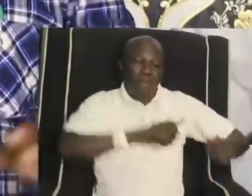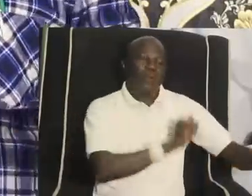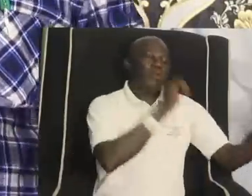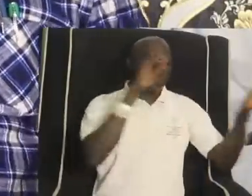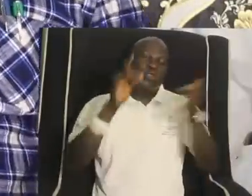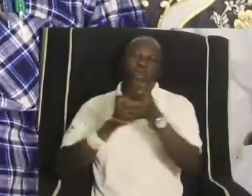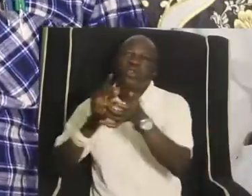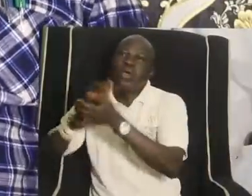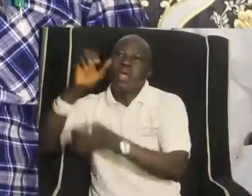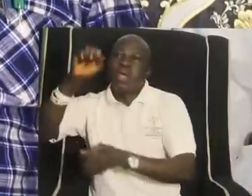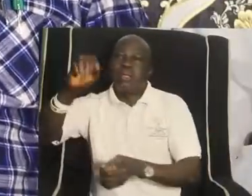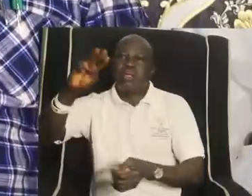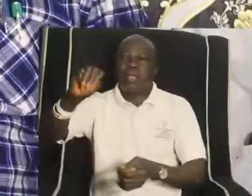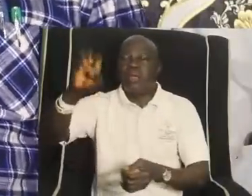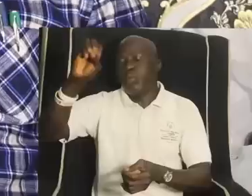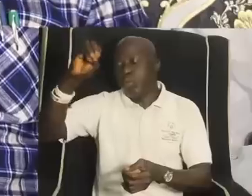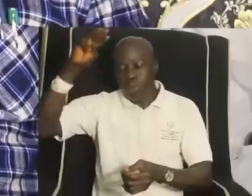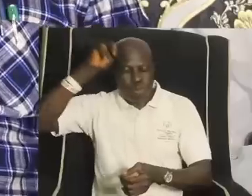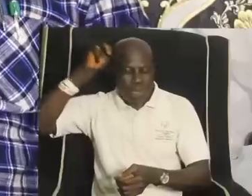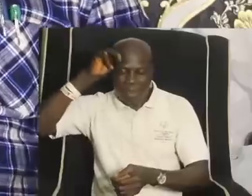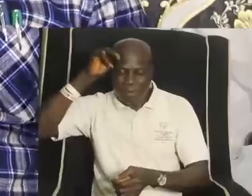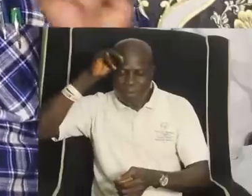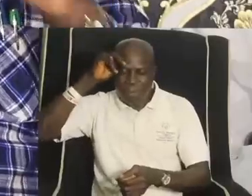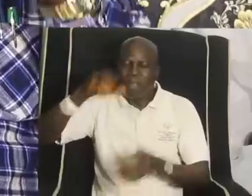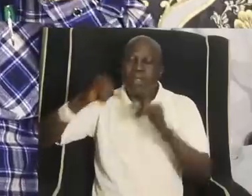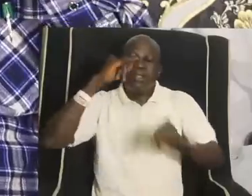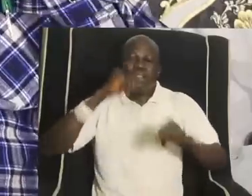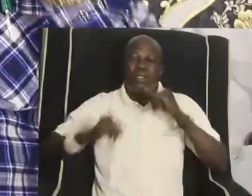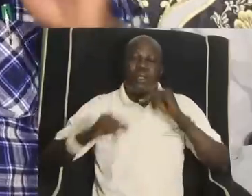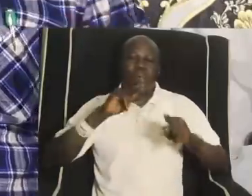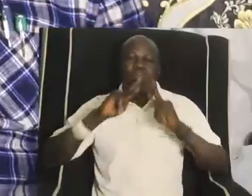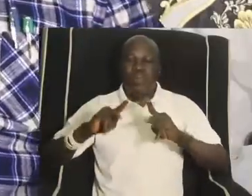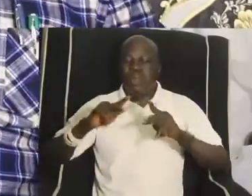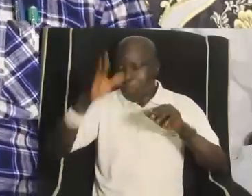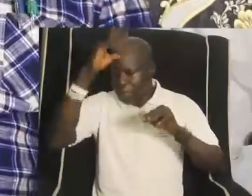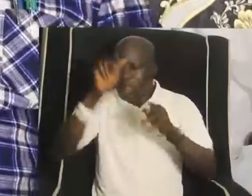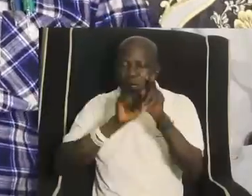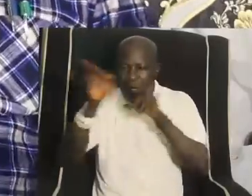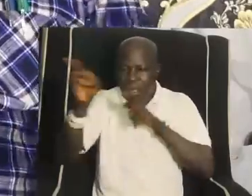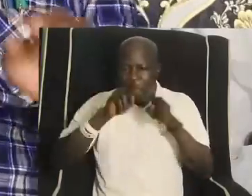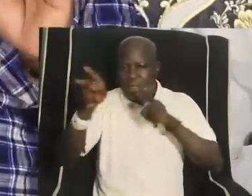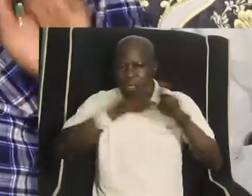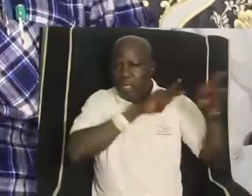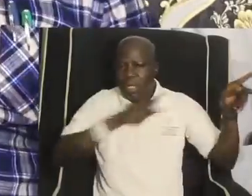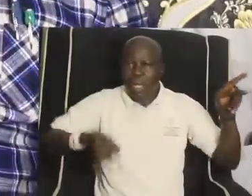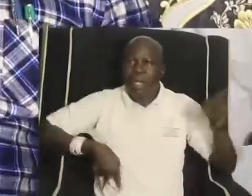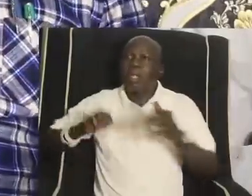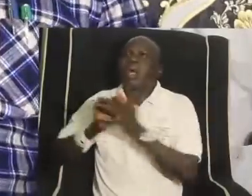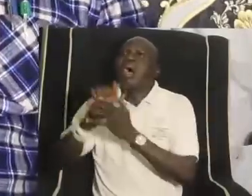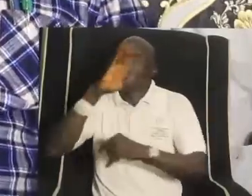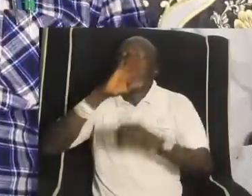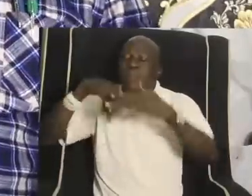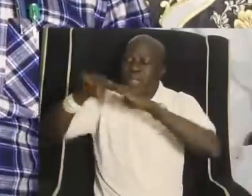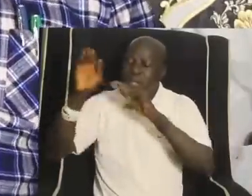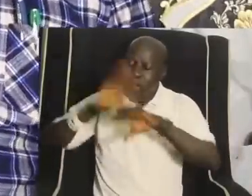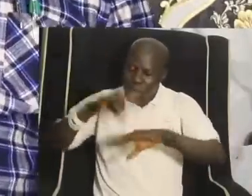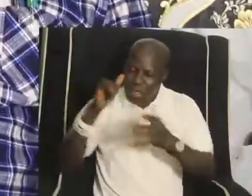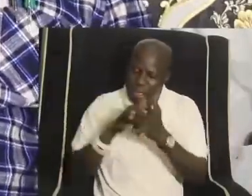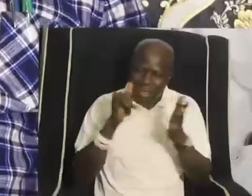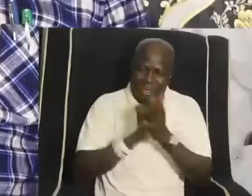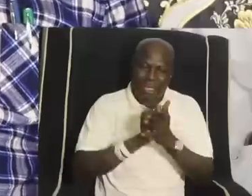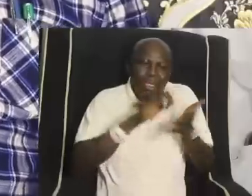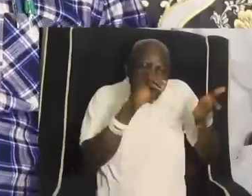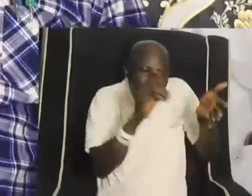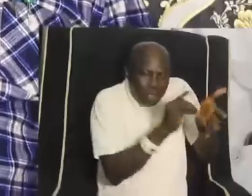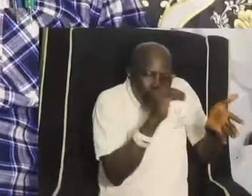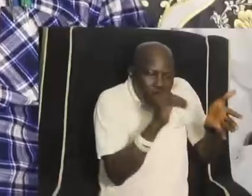Dr. Apostle SMO Mustafa JP Babasebioba bi mo se pe na lo si wa mbe doctor